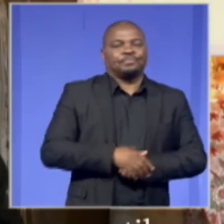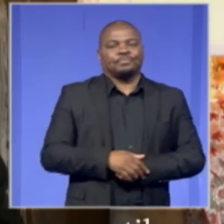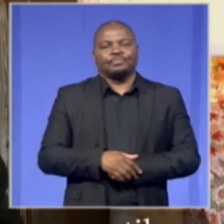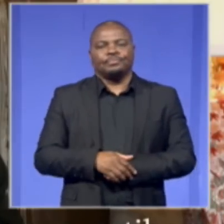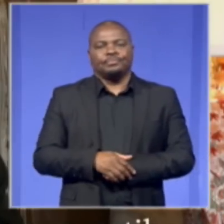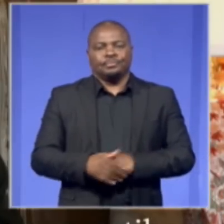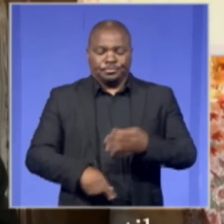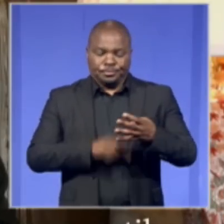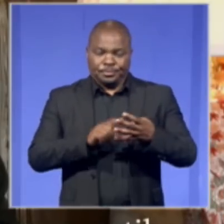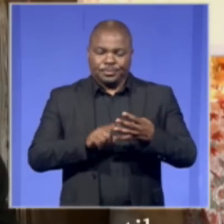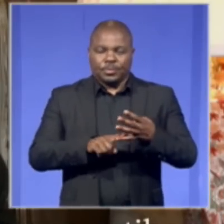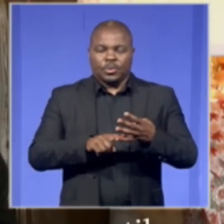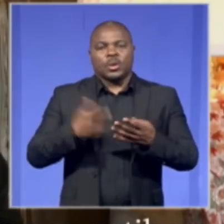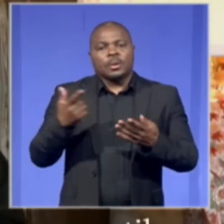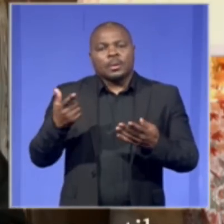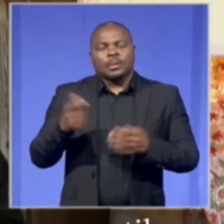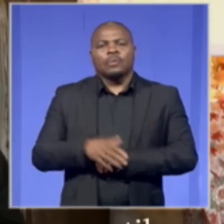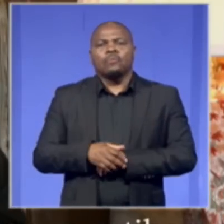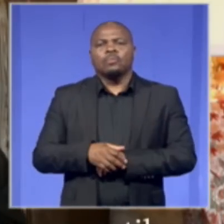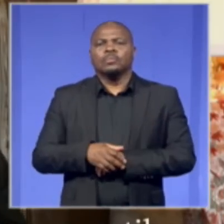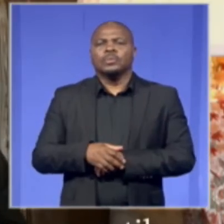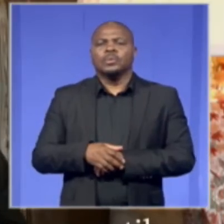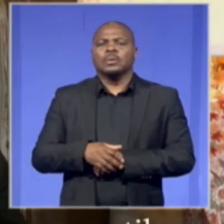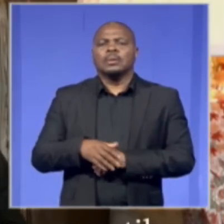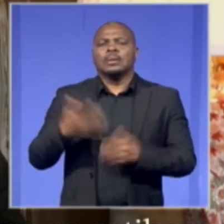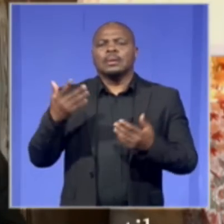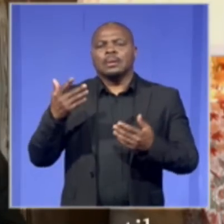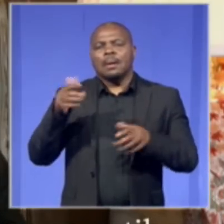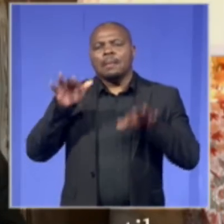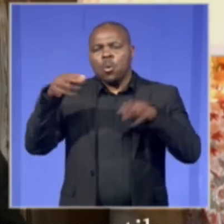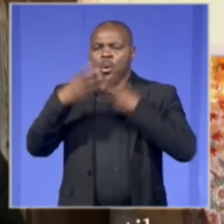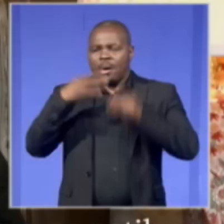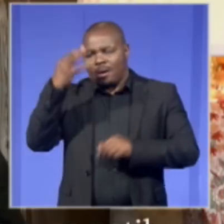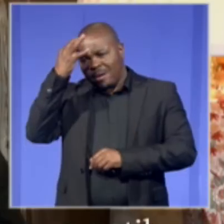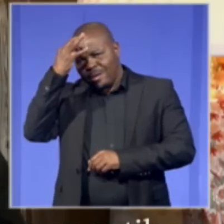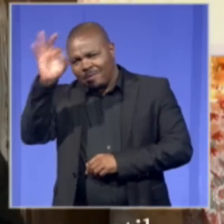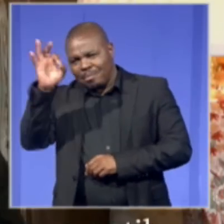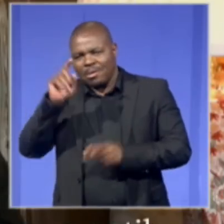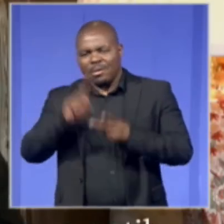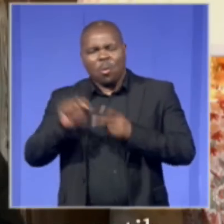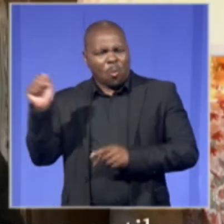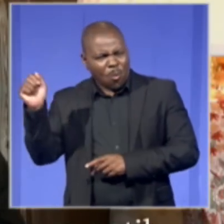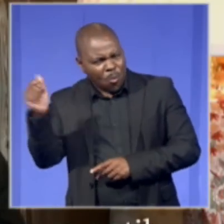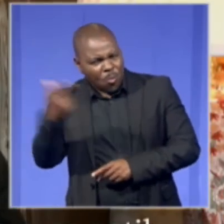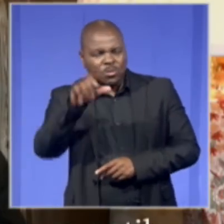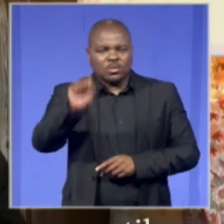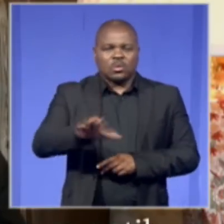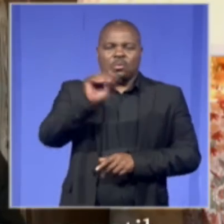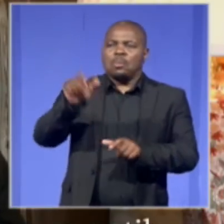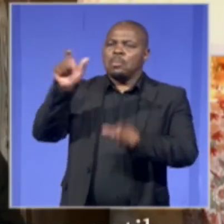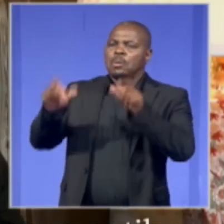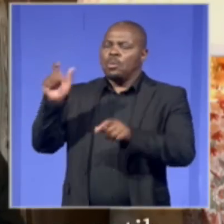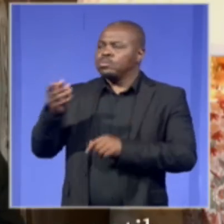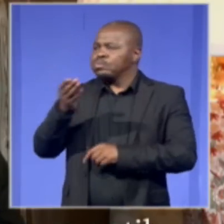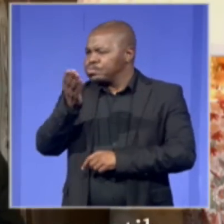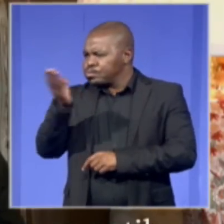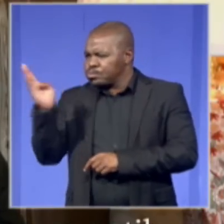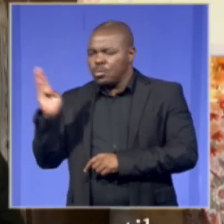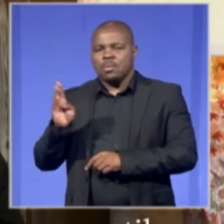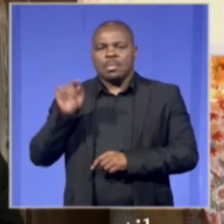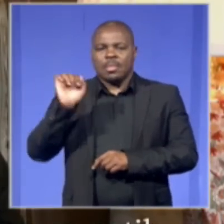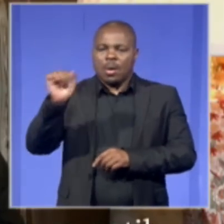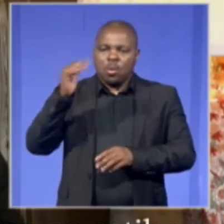We also thank the nation's dedicated public servants and all other South Africans who continue to